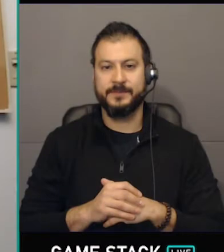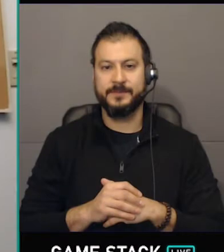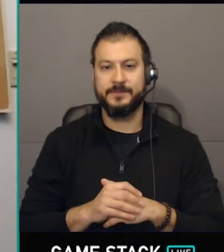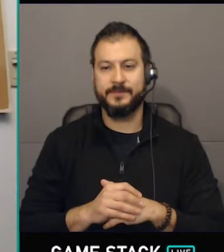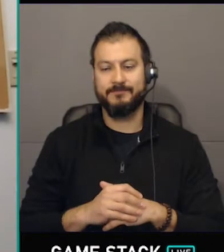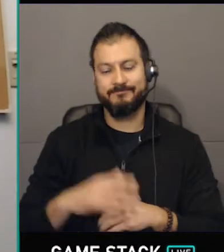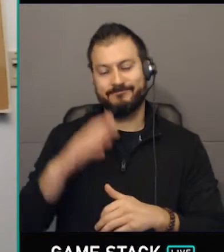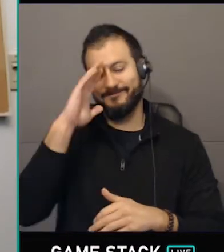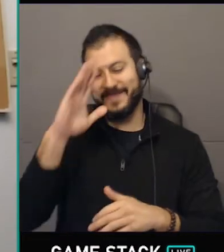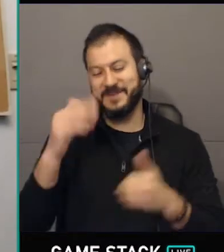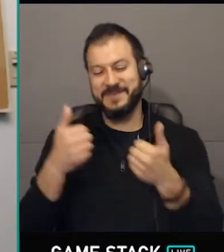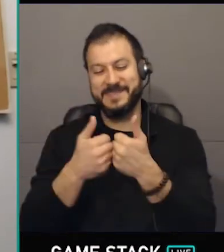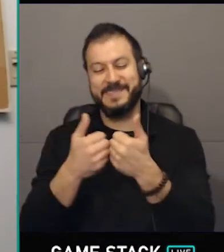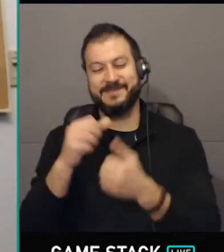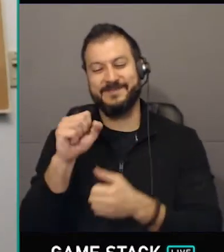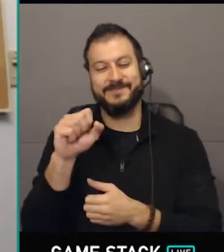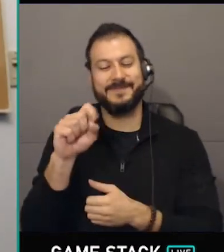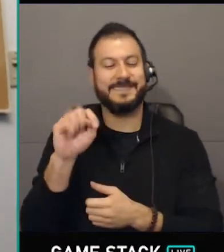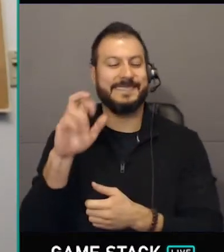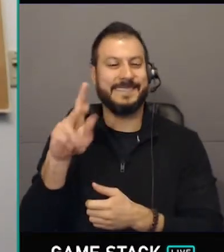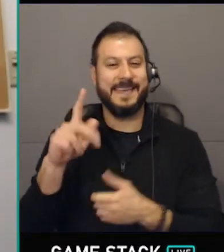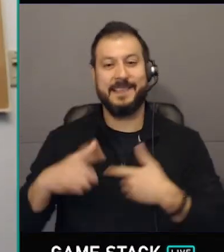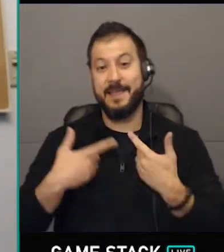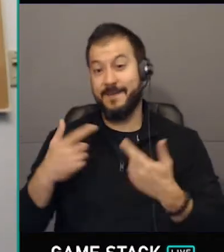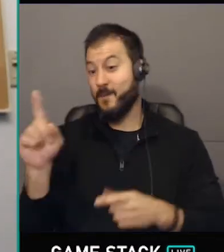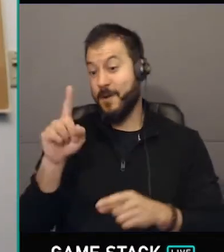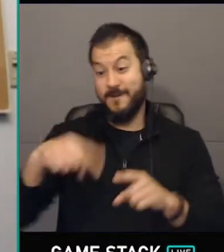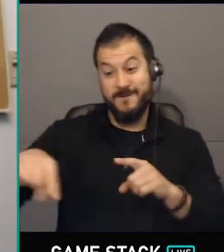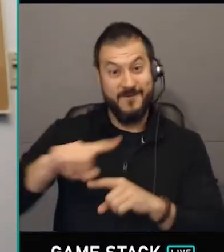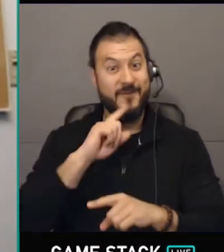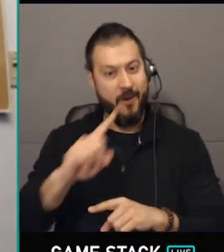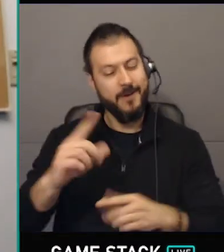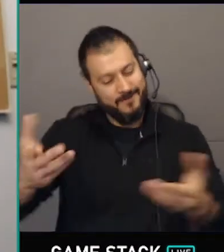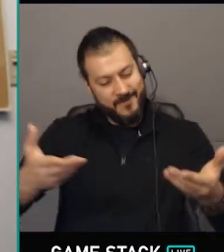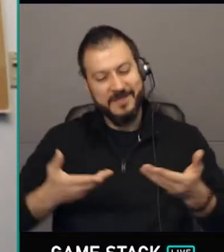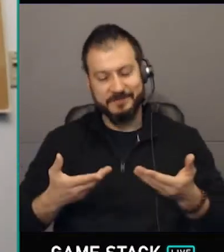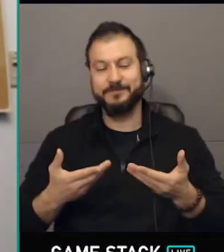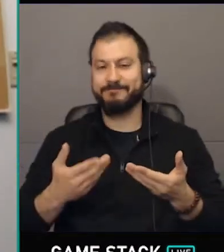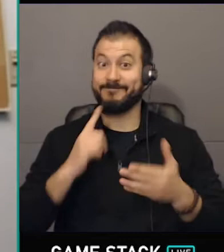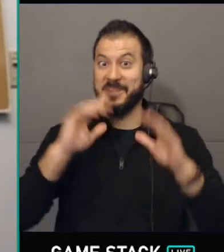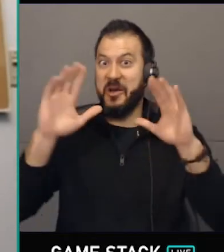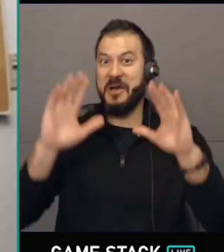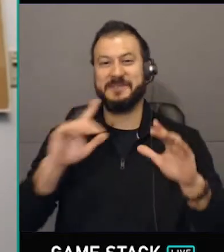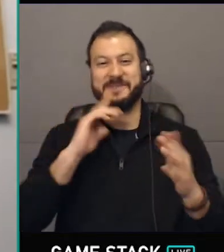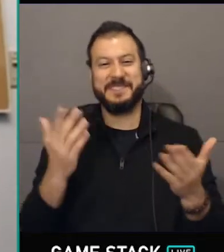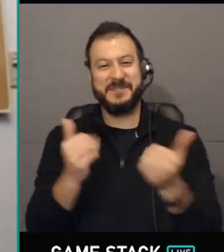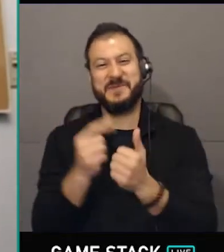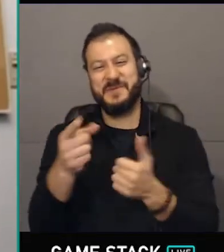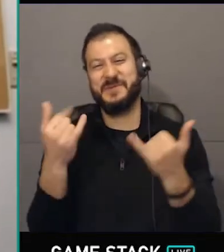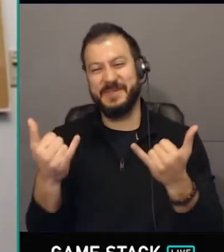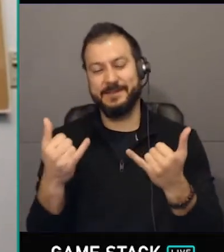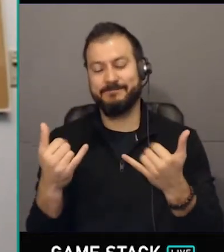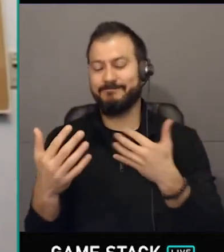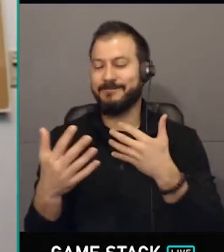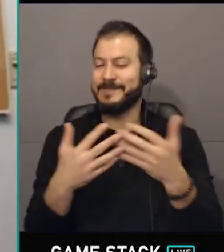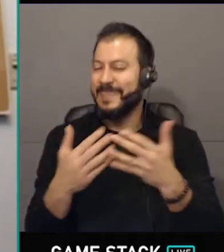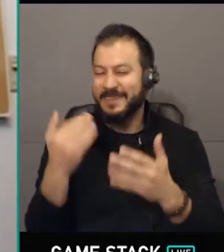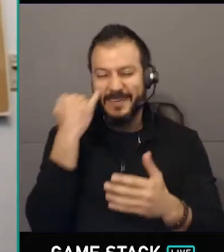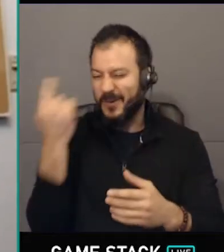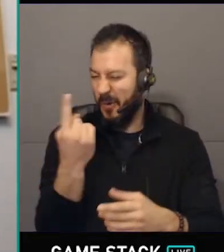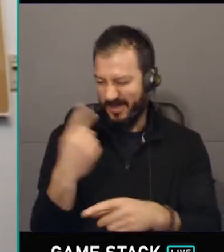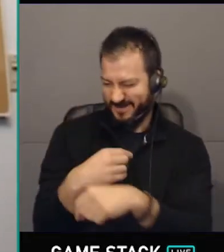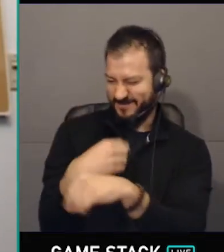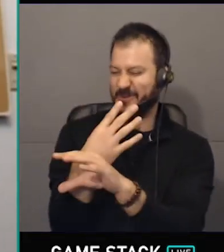Hello, GameStack Live. Wherever you are in the world, welcome. It's awesome to be here with you today, even if it's only virtually.